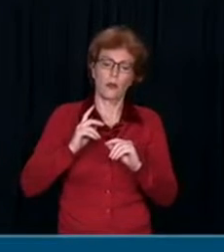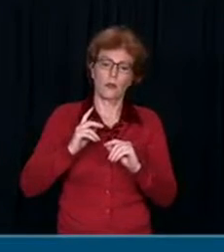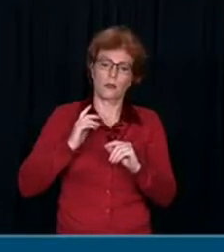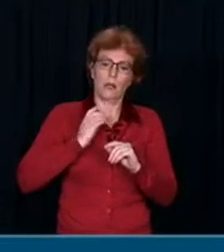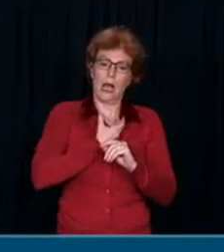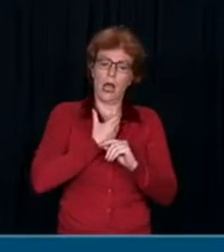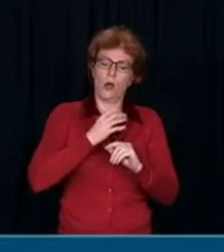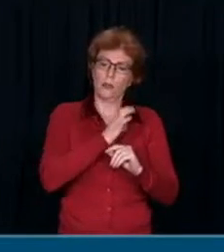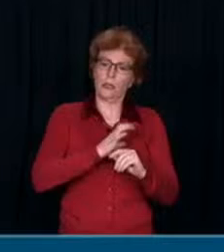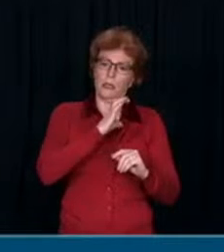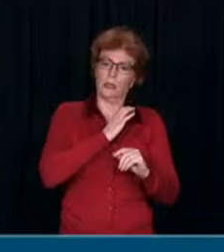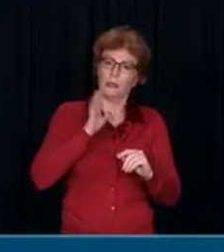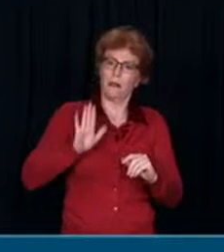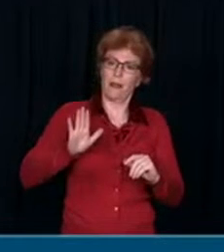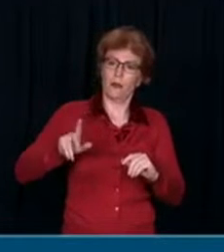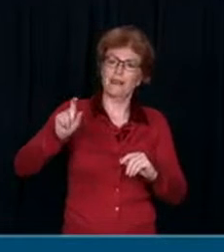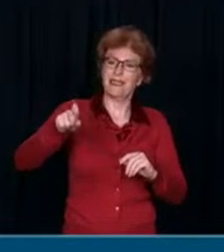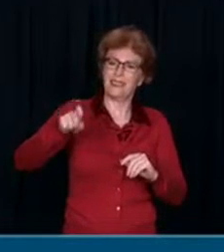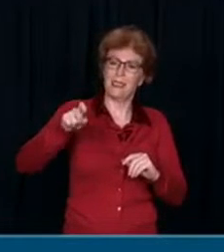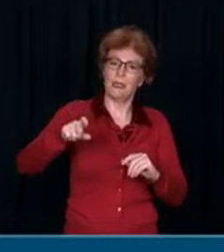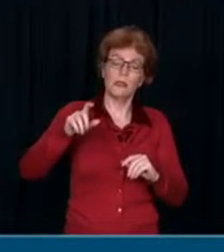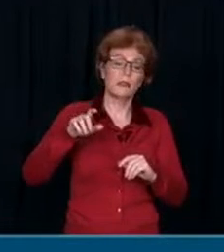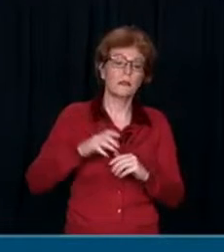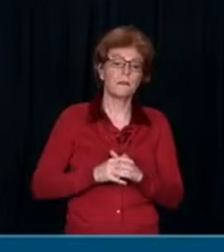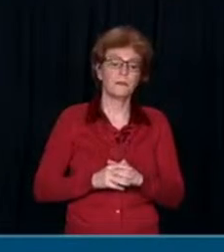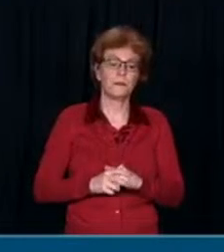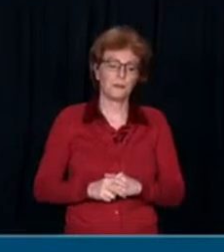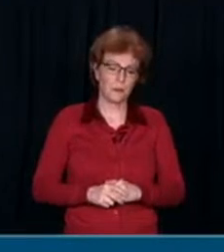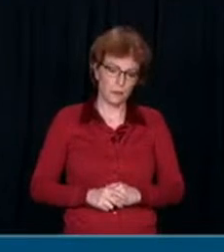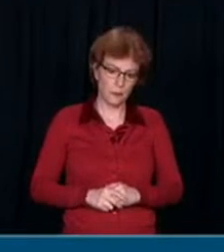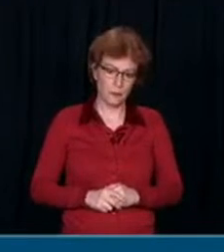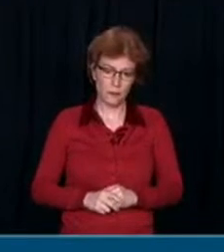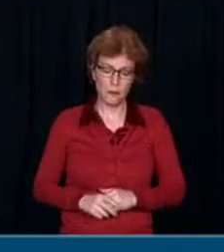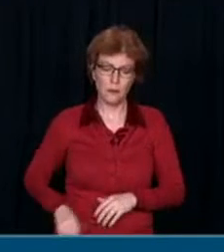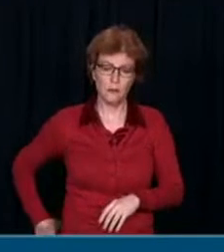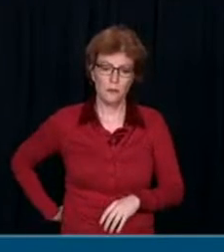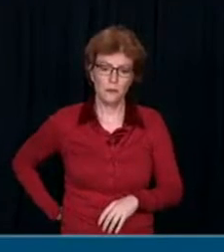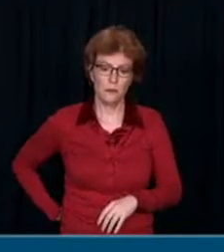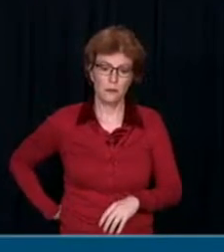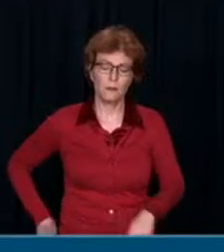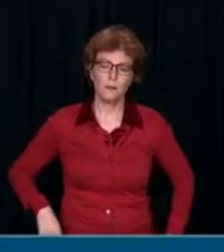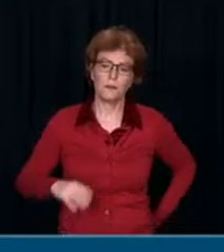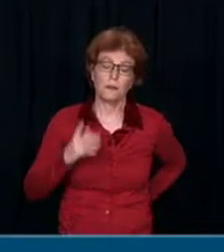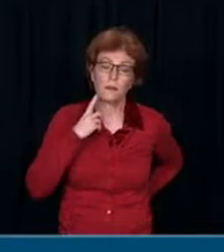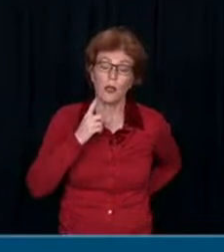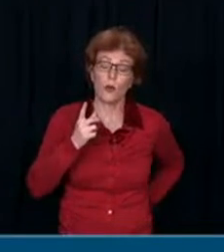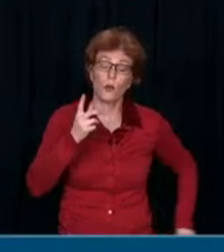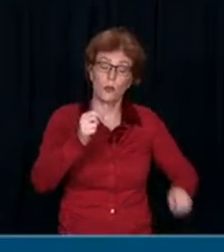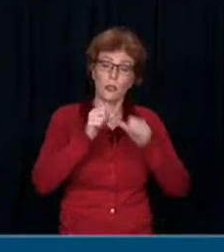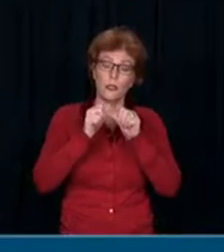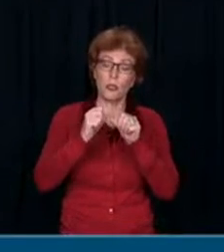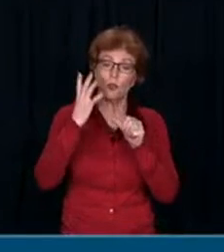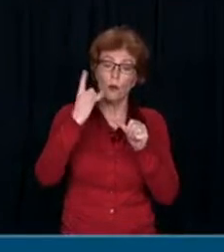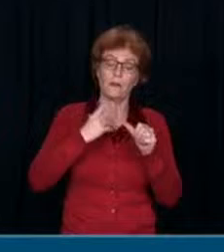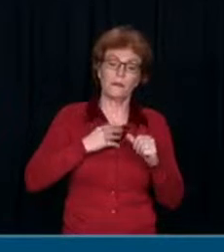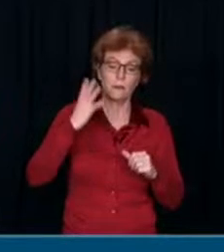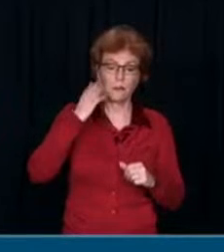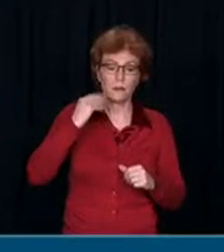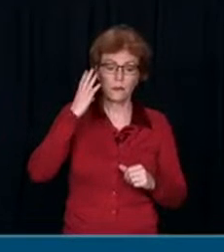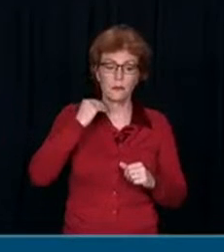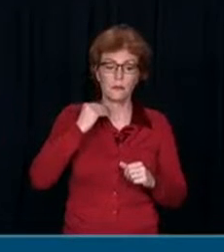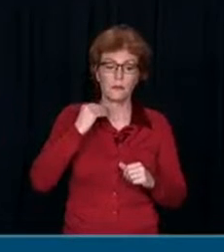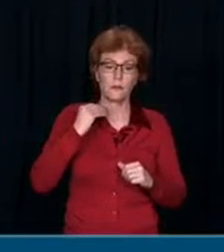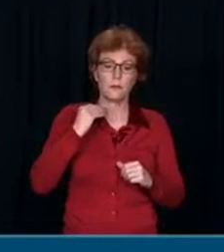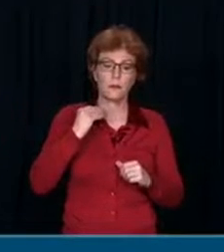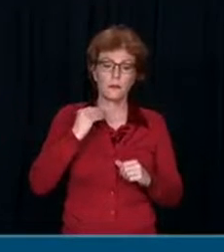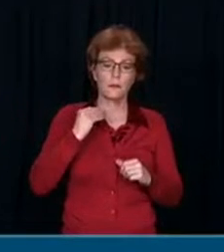our citizens up in the Navajo Nation. And that will only continue because I have the experience. You